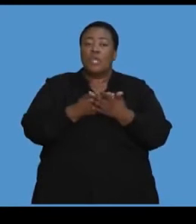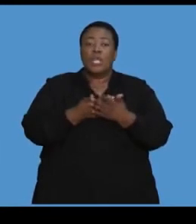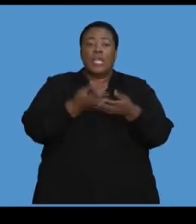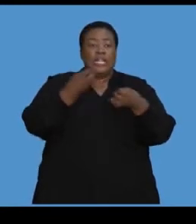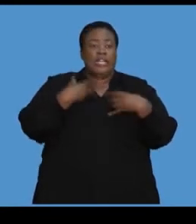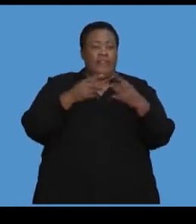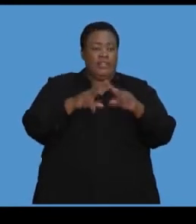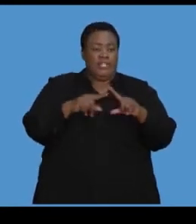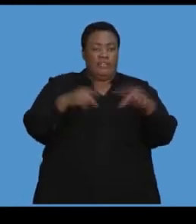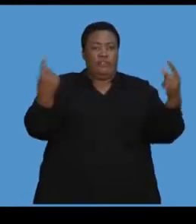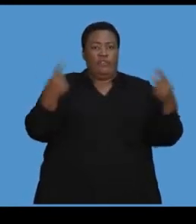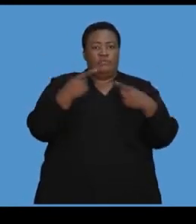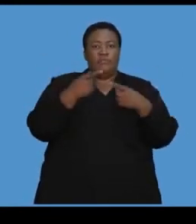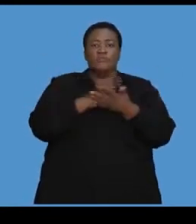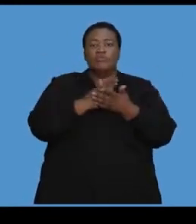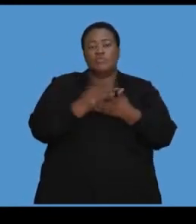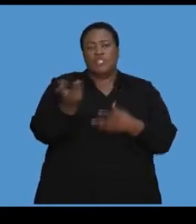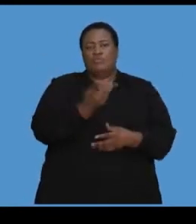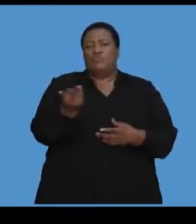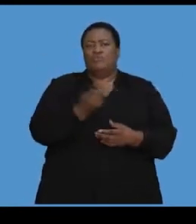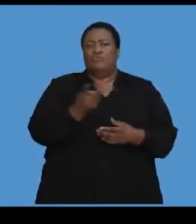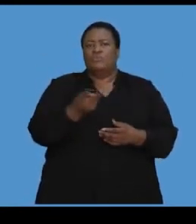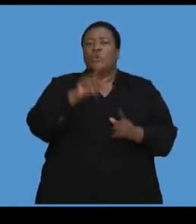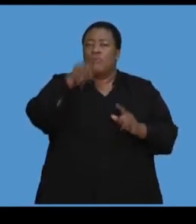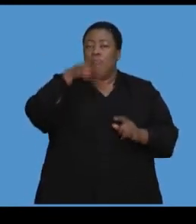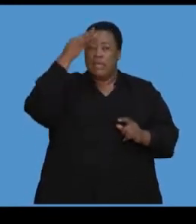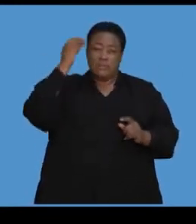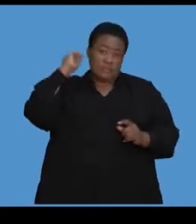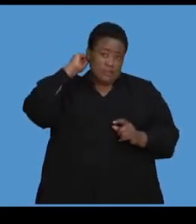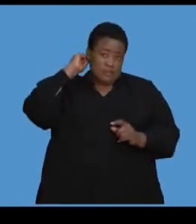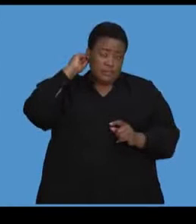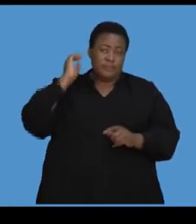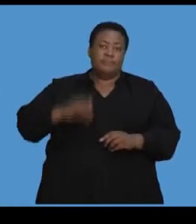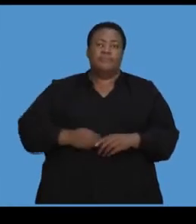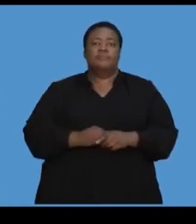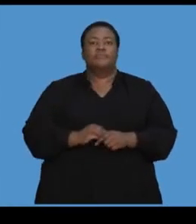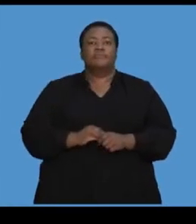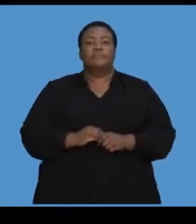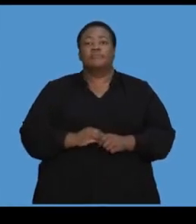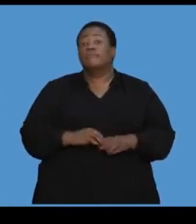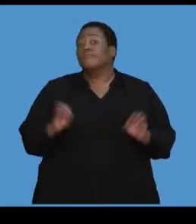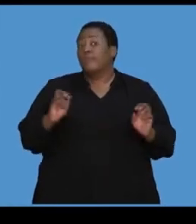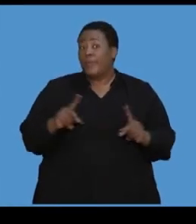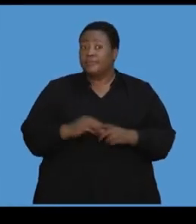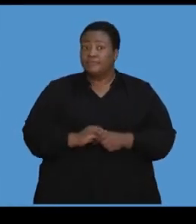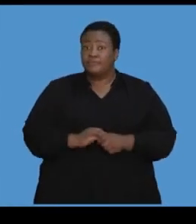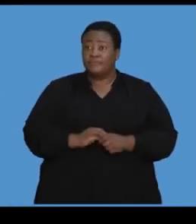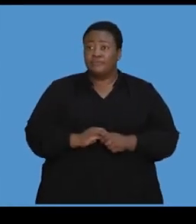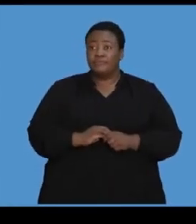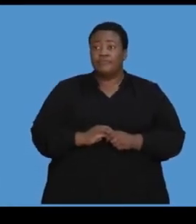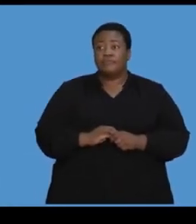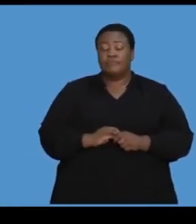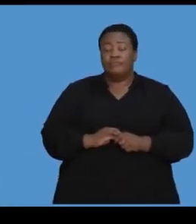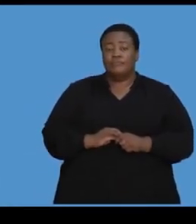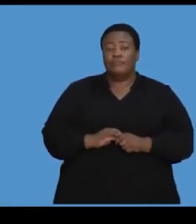to differentiate between the two. So you need also to keep note for that as you are studying. Right, let's go